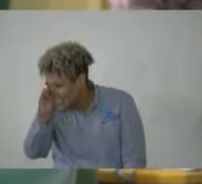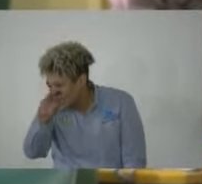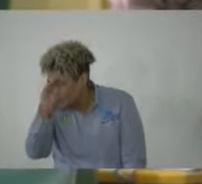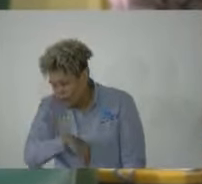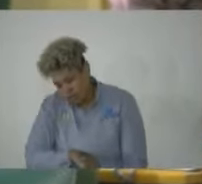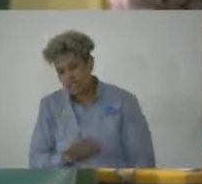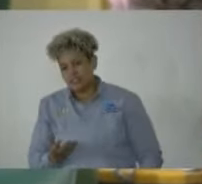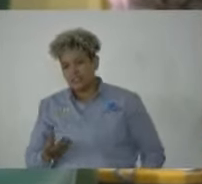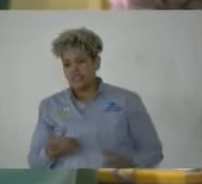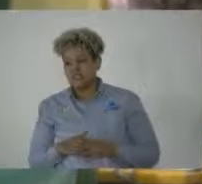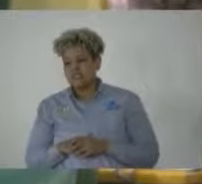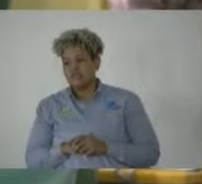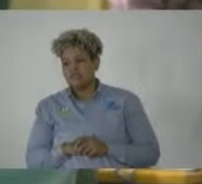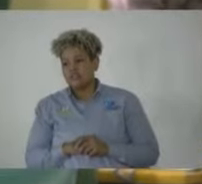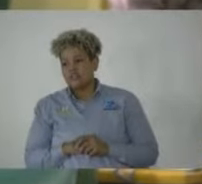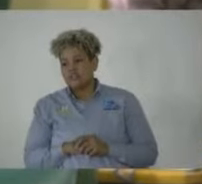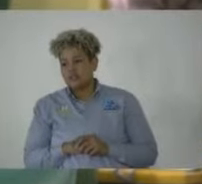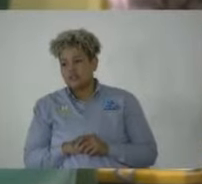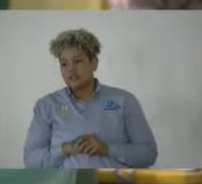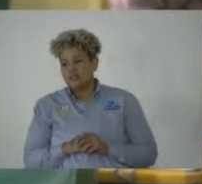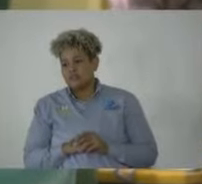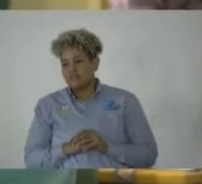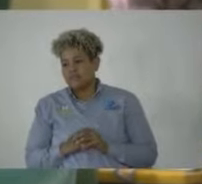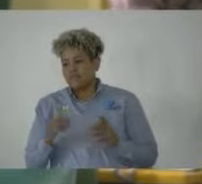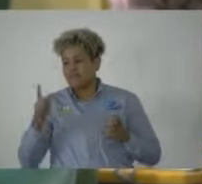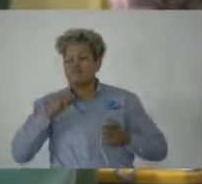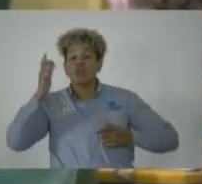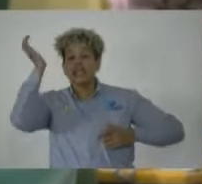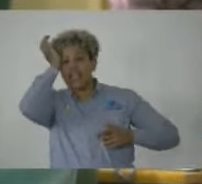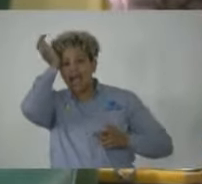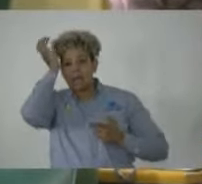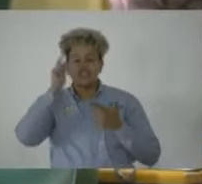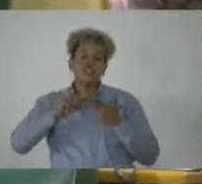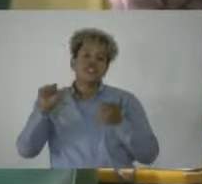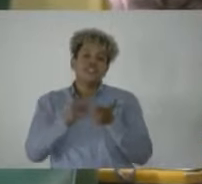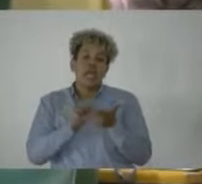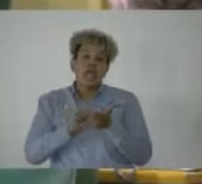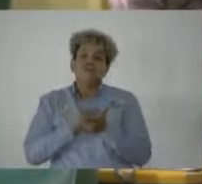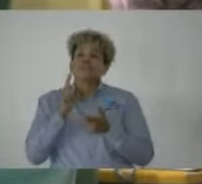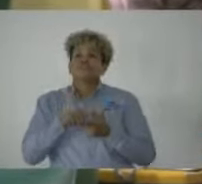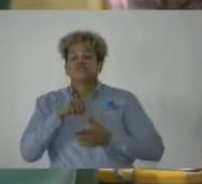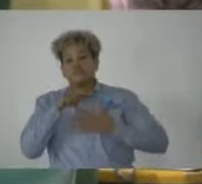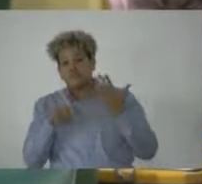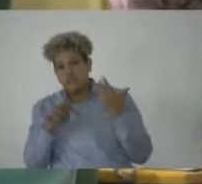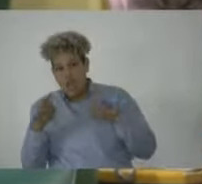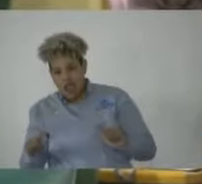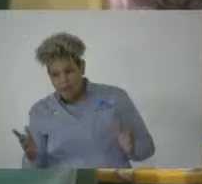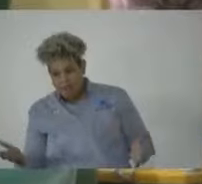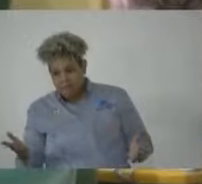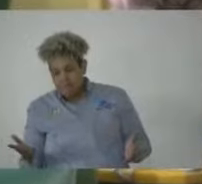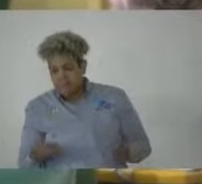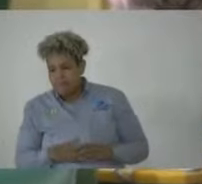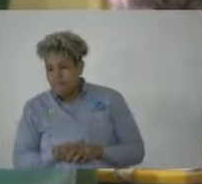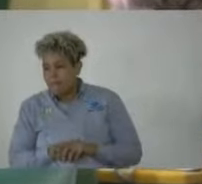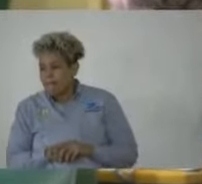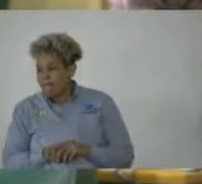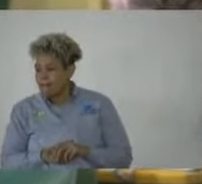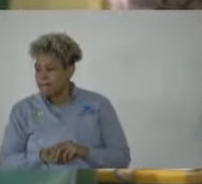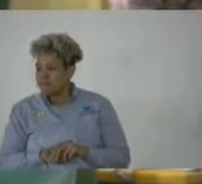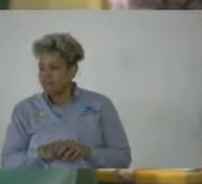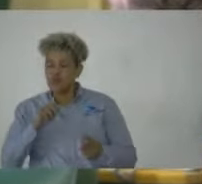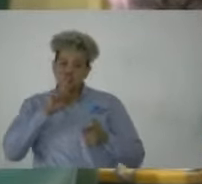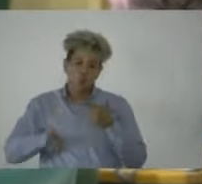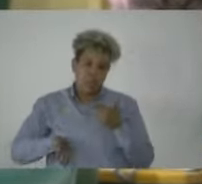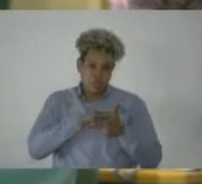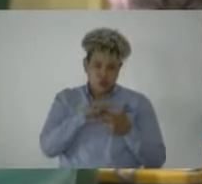260% for tomatoes, for cabbage, and for carrots. Now, Madam Speaker, as